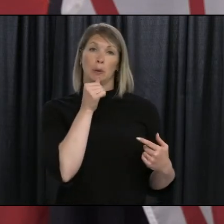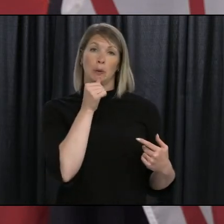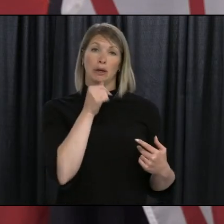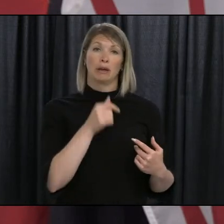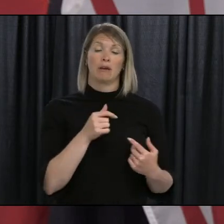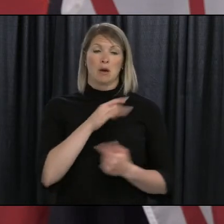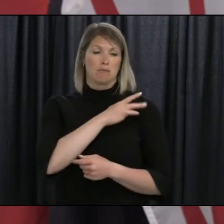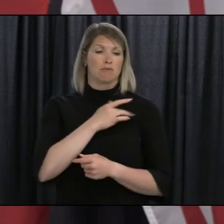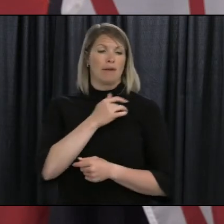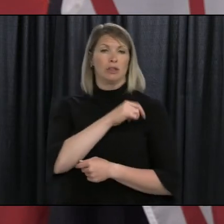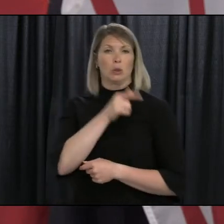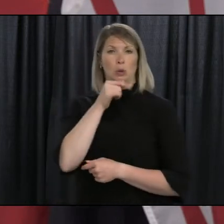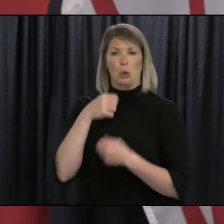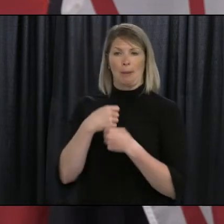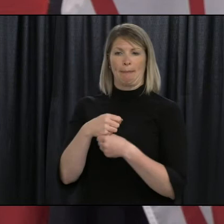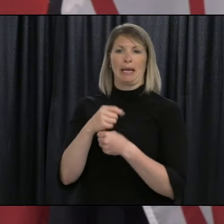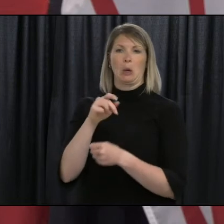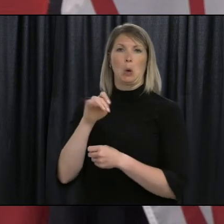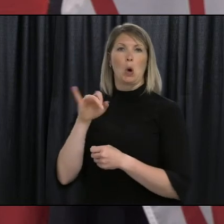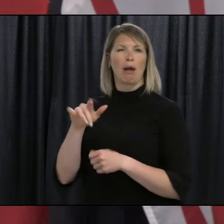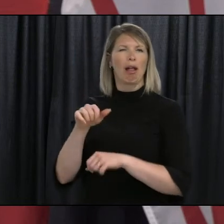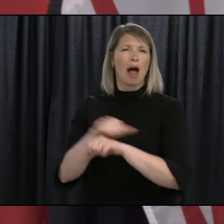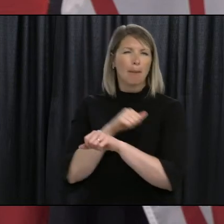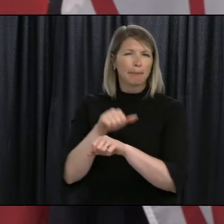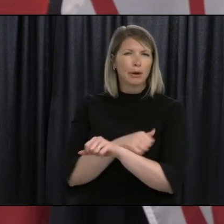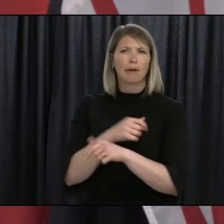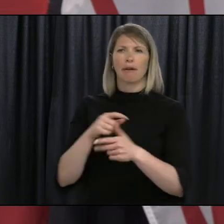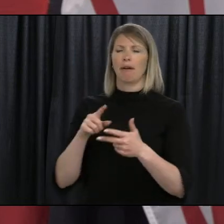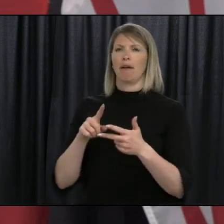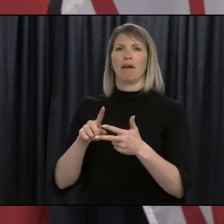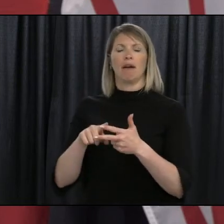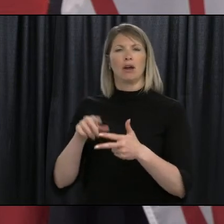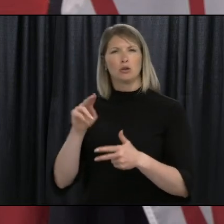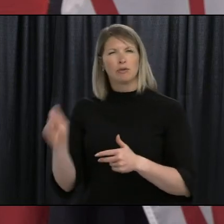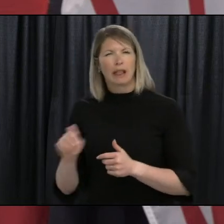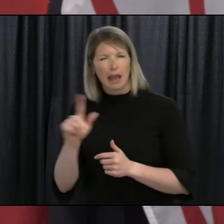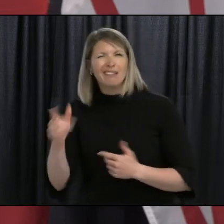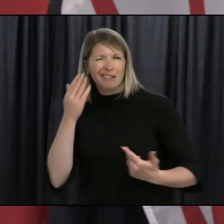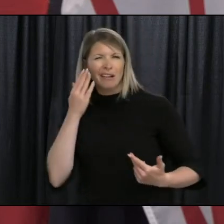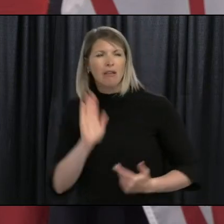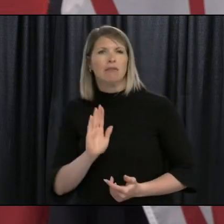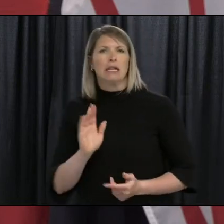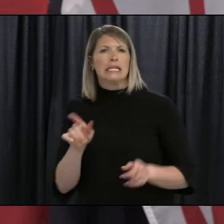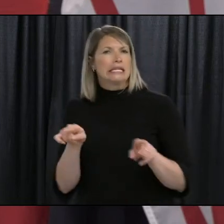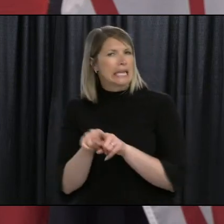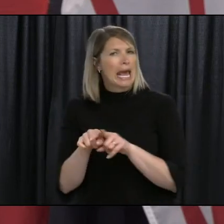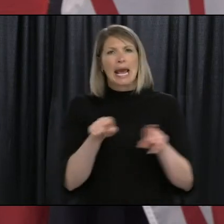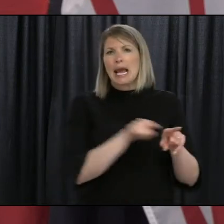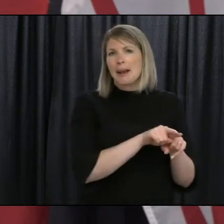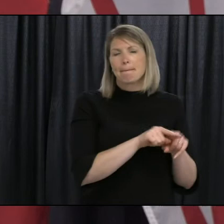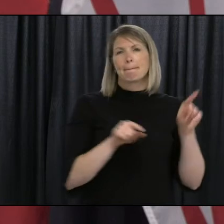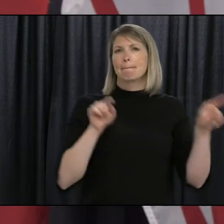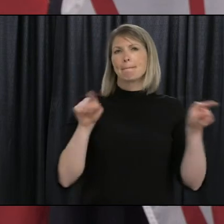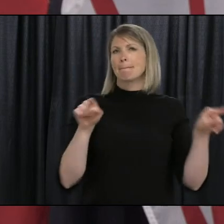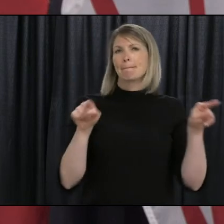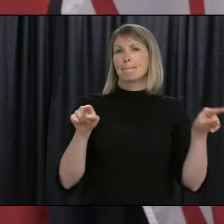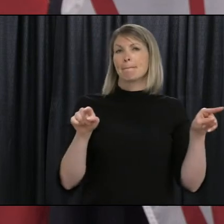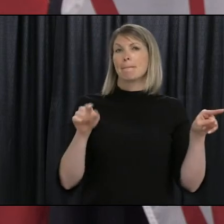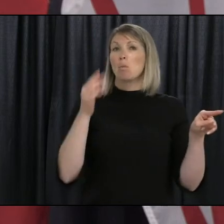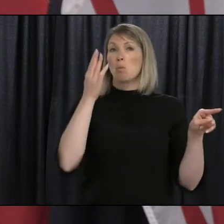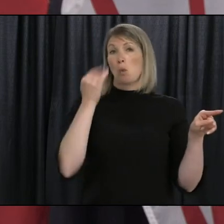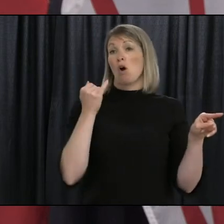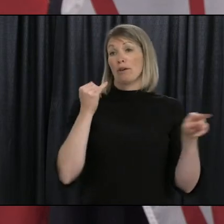province across the country has been hit, with the economic side of the COVID-19